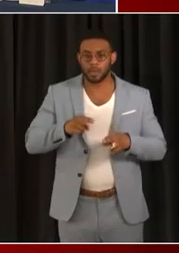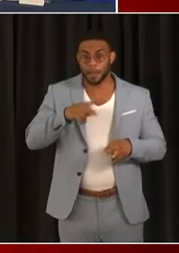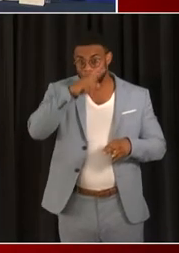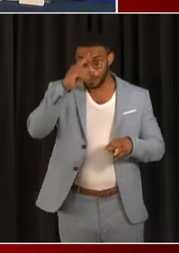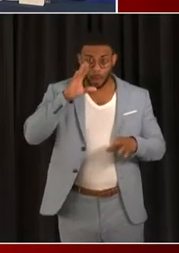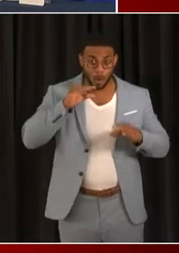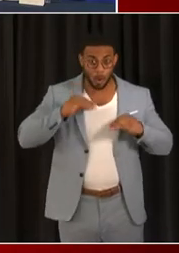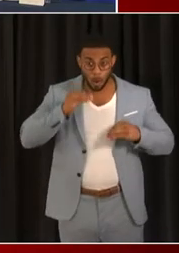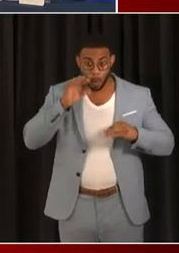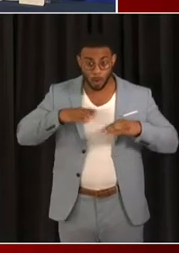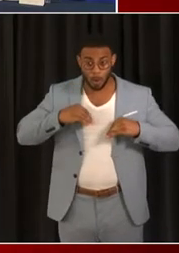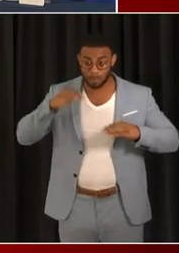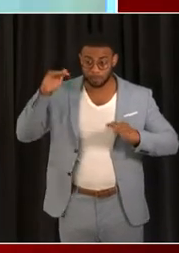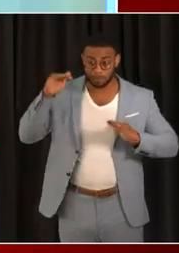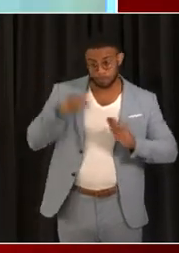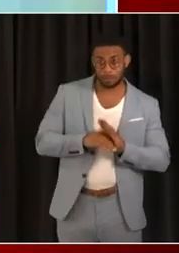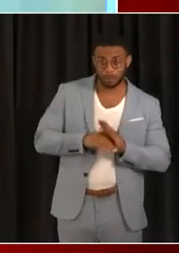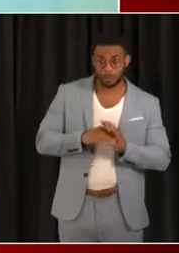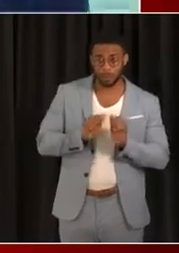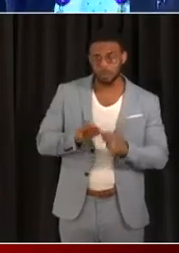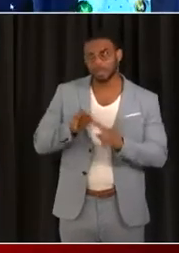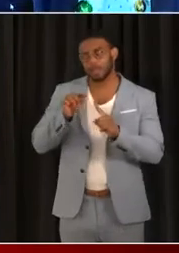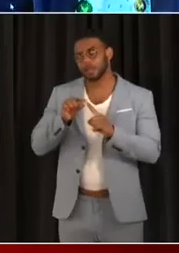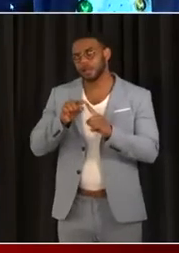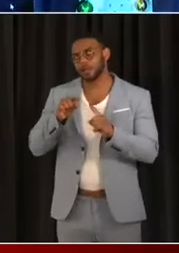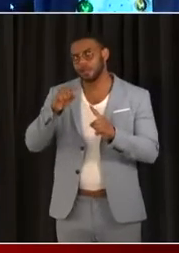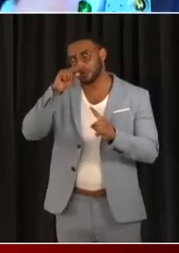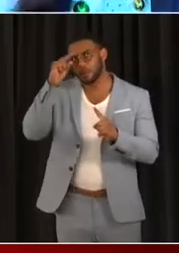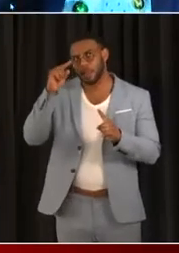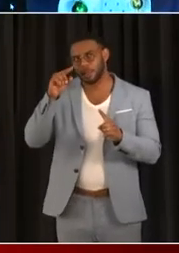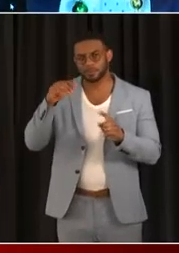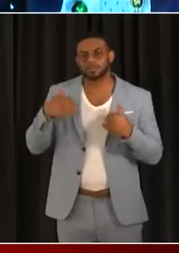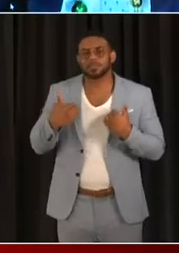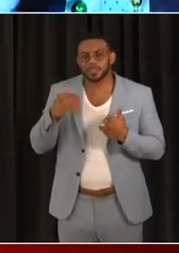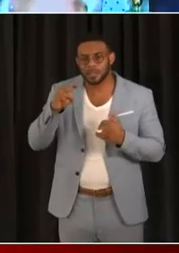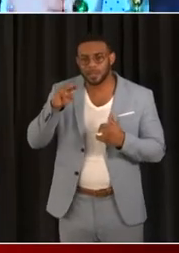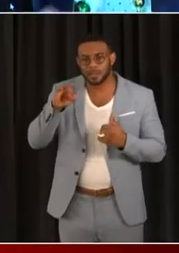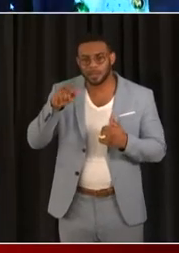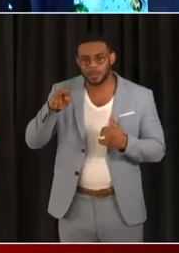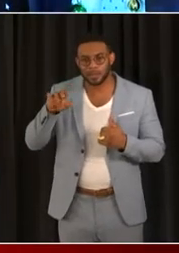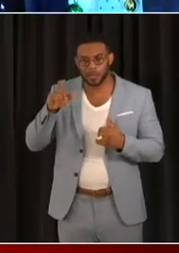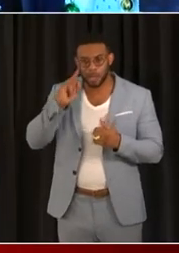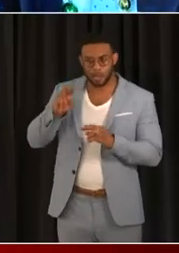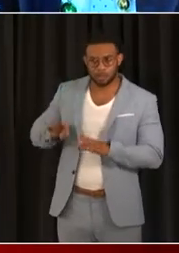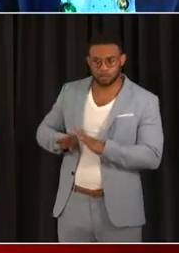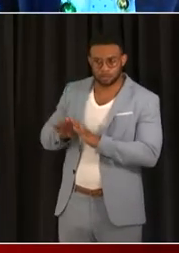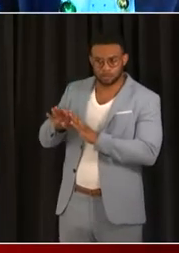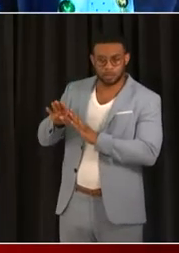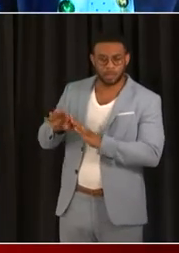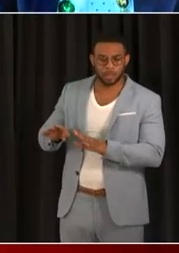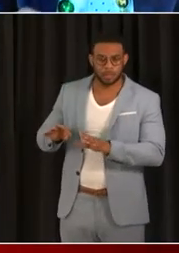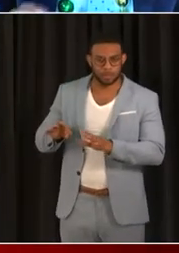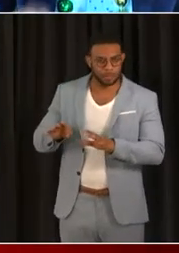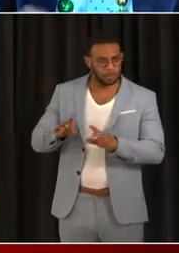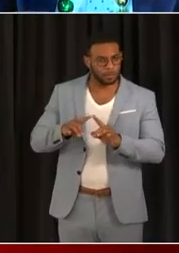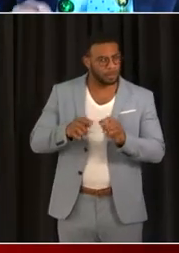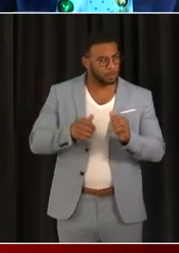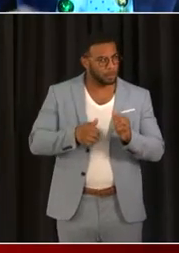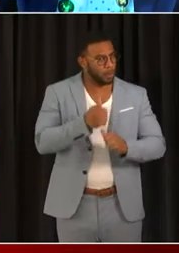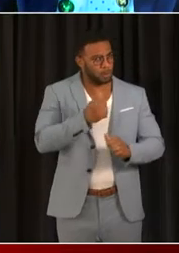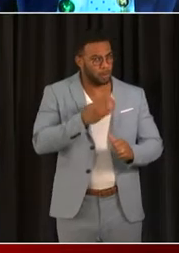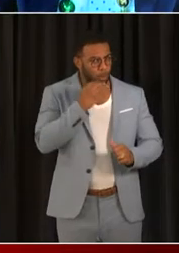across the country is down, with the exception of Black millennials. They're looking up across the country.